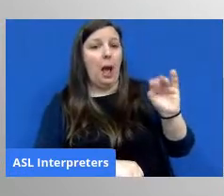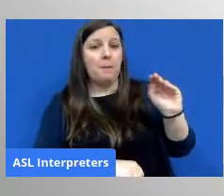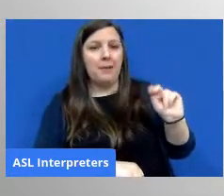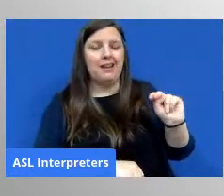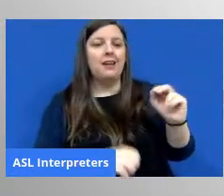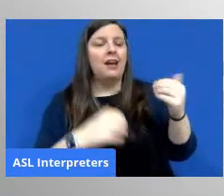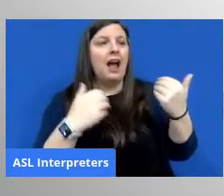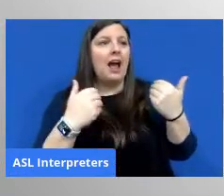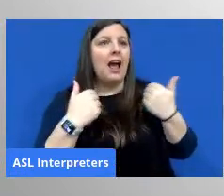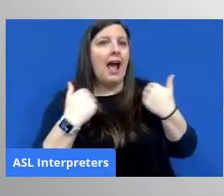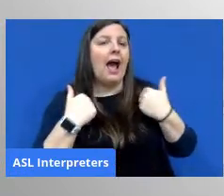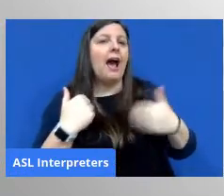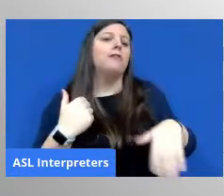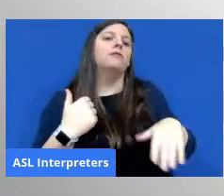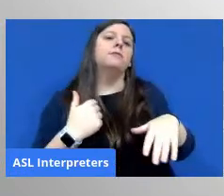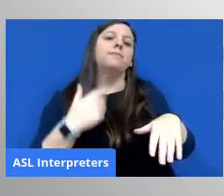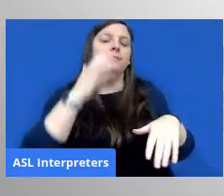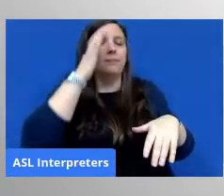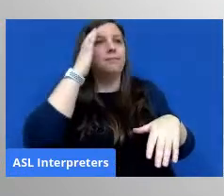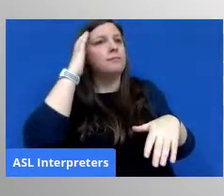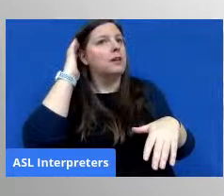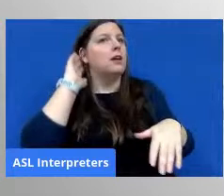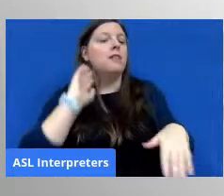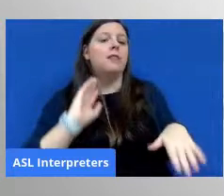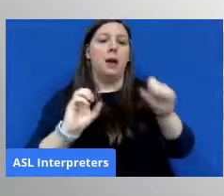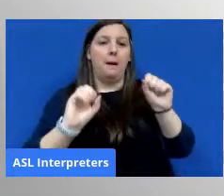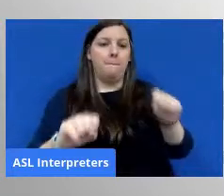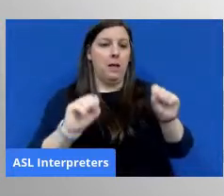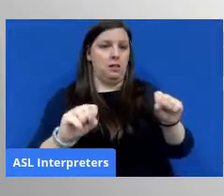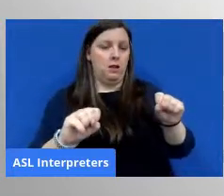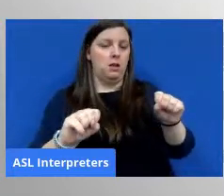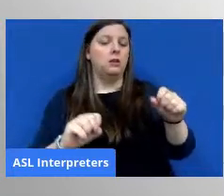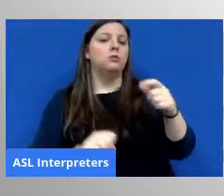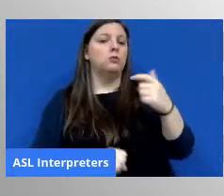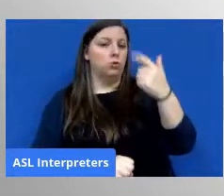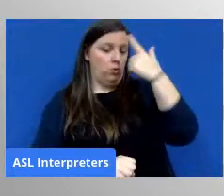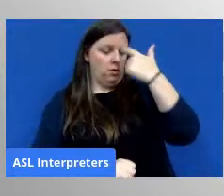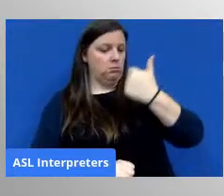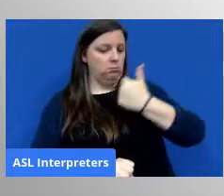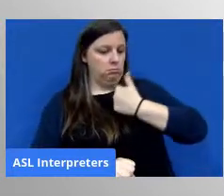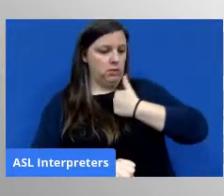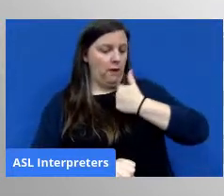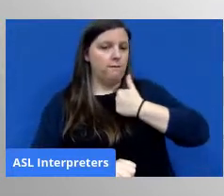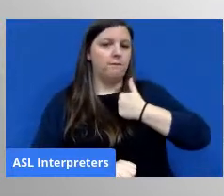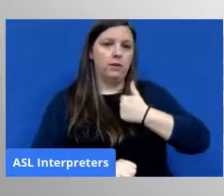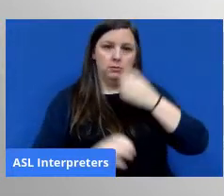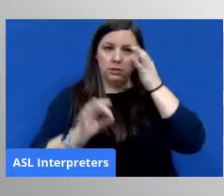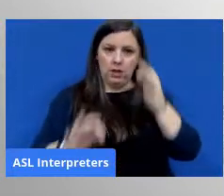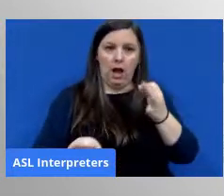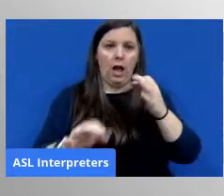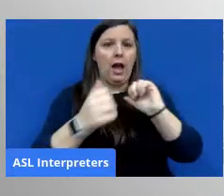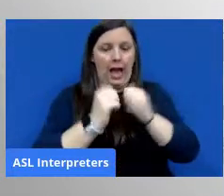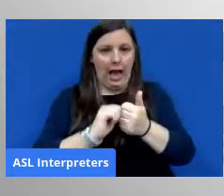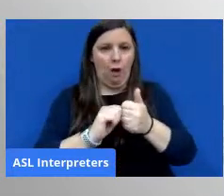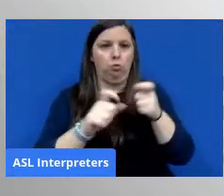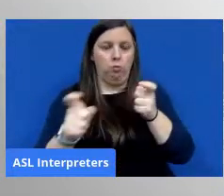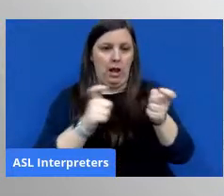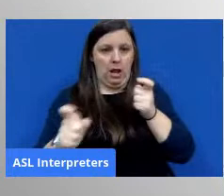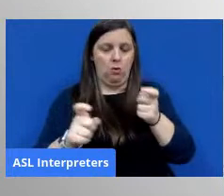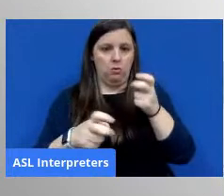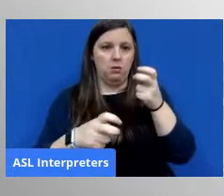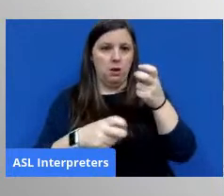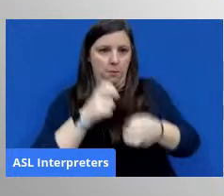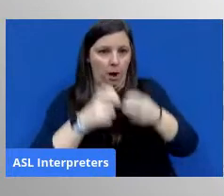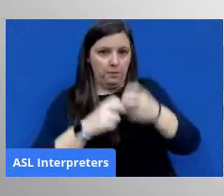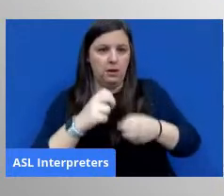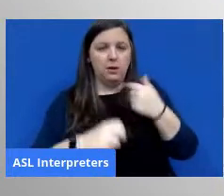but administrators have discretion in how they handle issues. So I think we need to keep that in